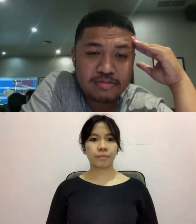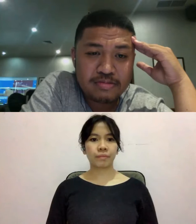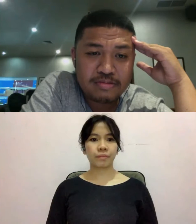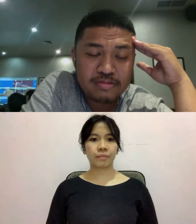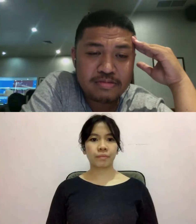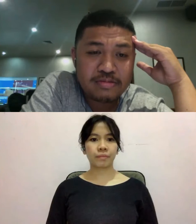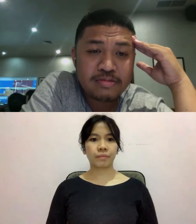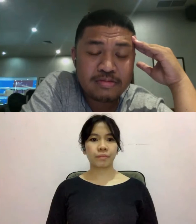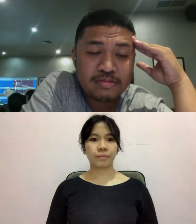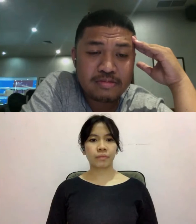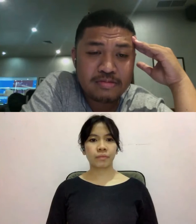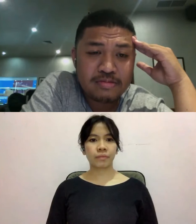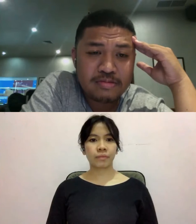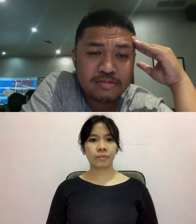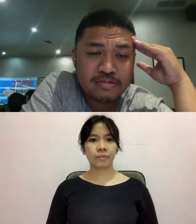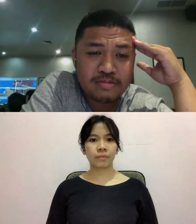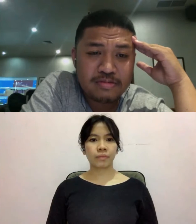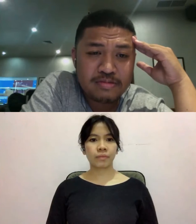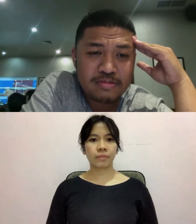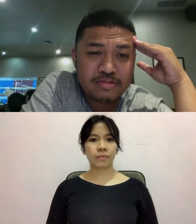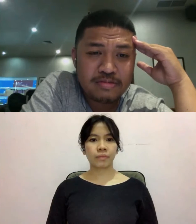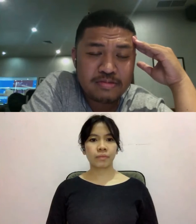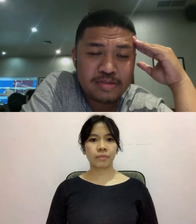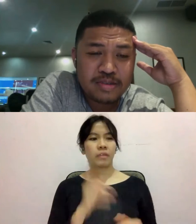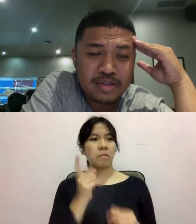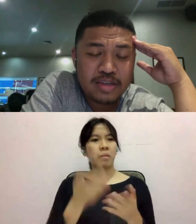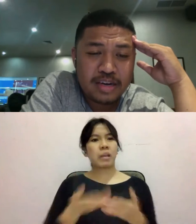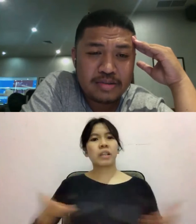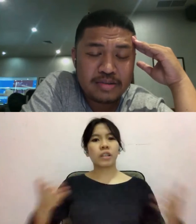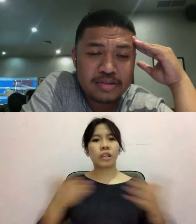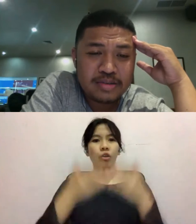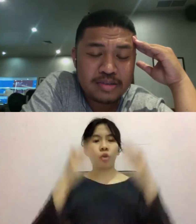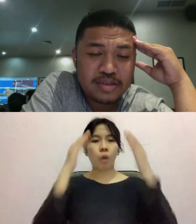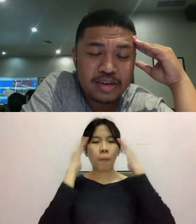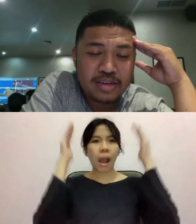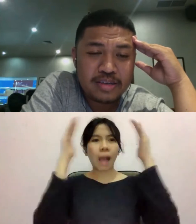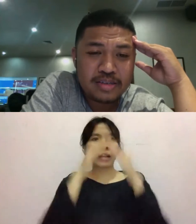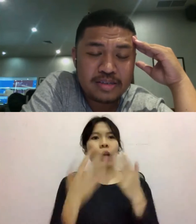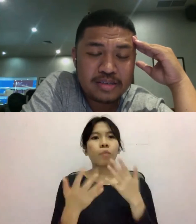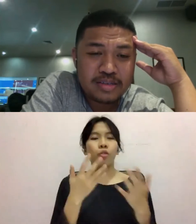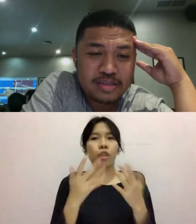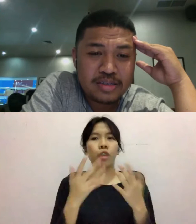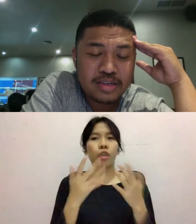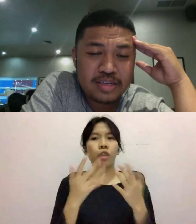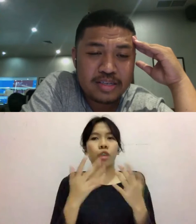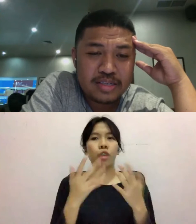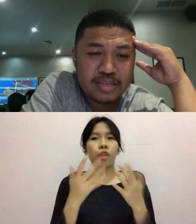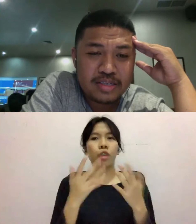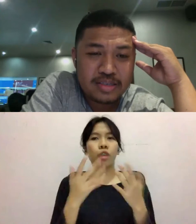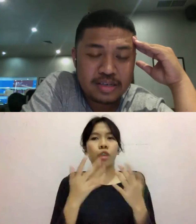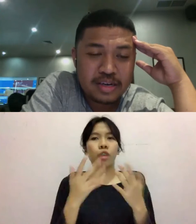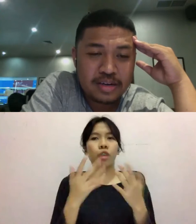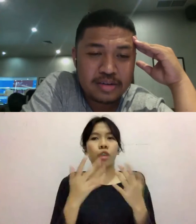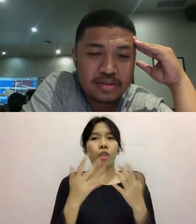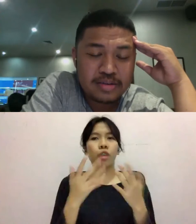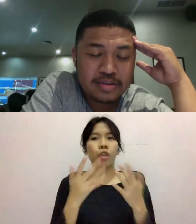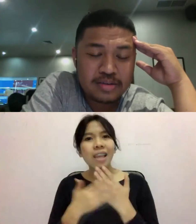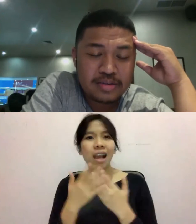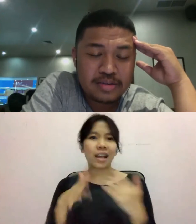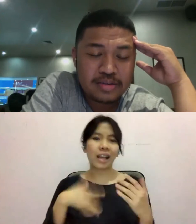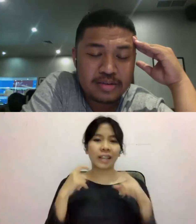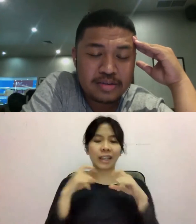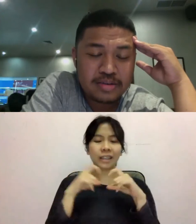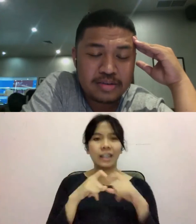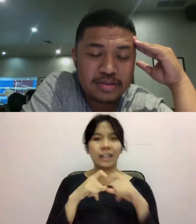see as Makassar not really showing love, Yeah. as in like physical love? Yes. Yeah. Do you think that's the